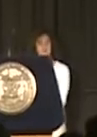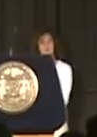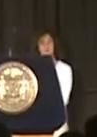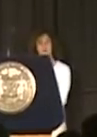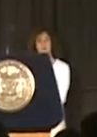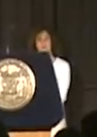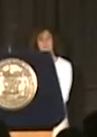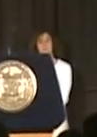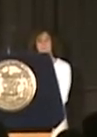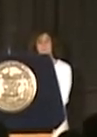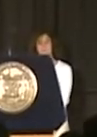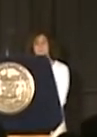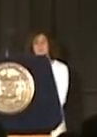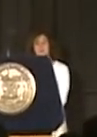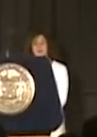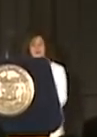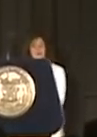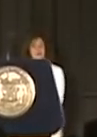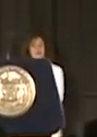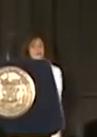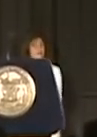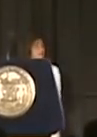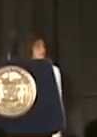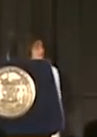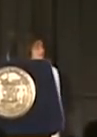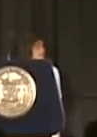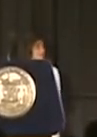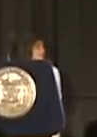Charlene McCray.